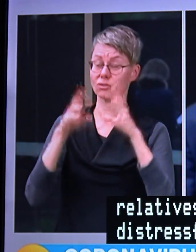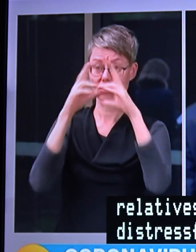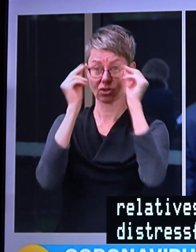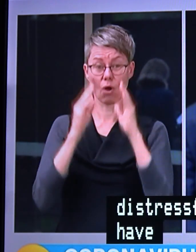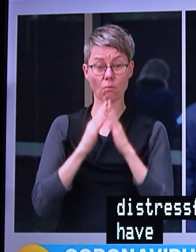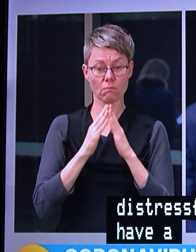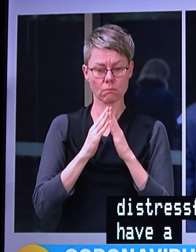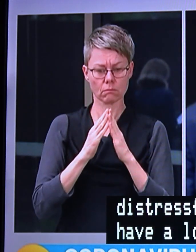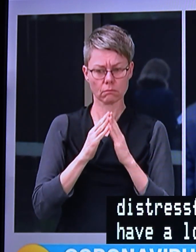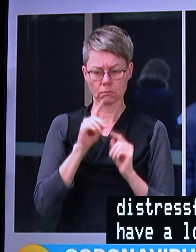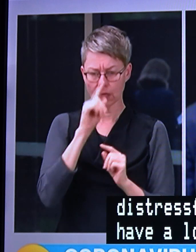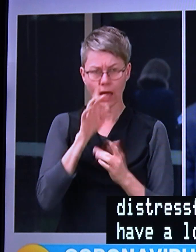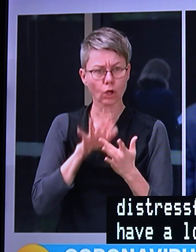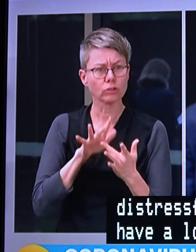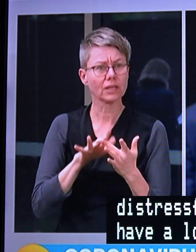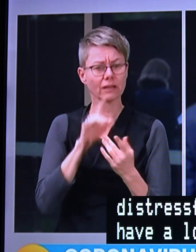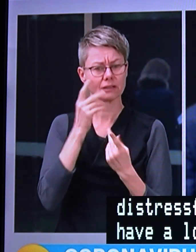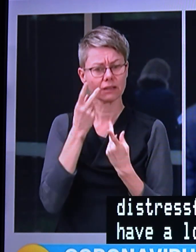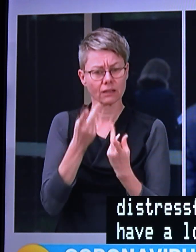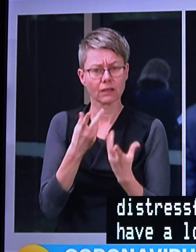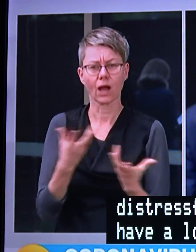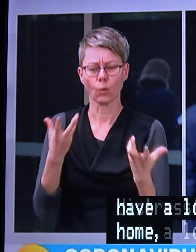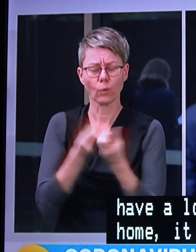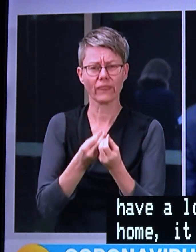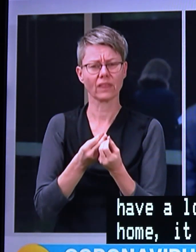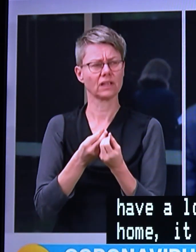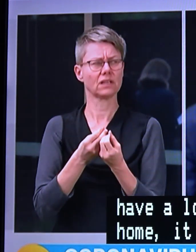not to be able to contact them, not to be able to be with them during this